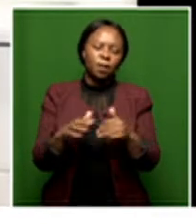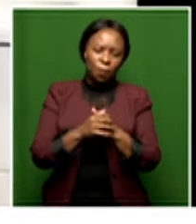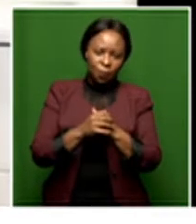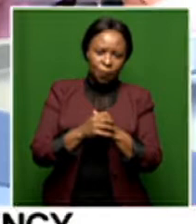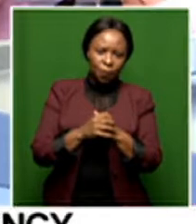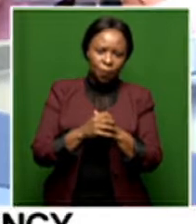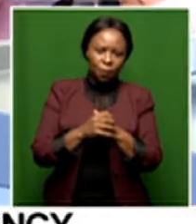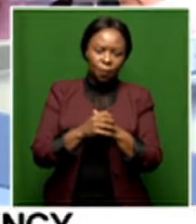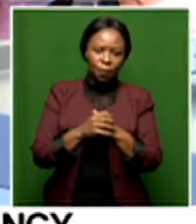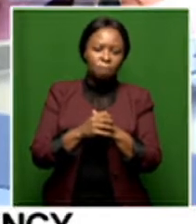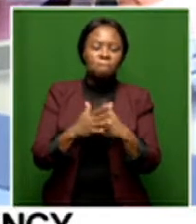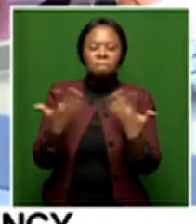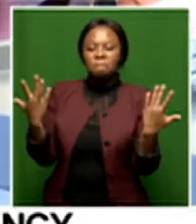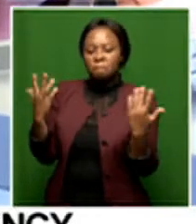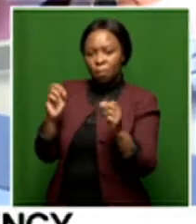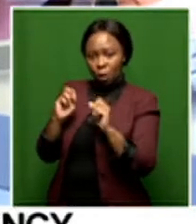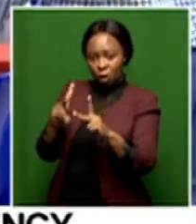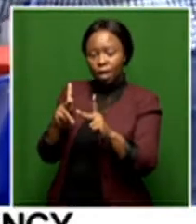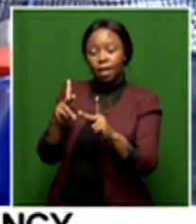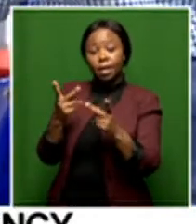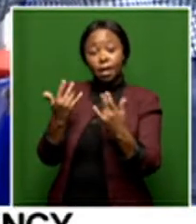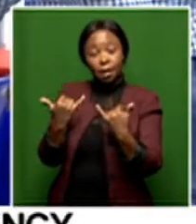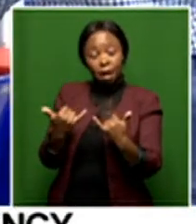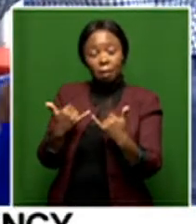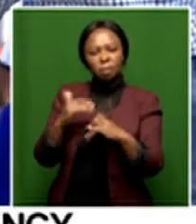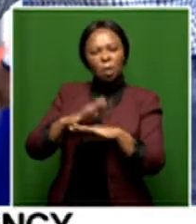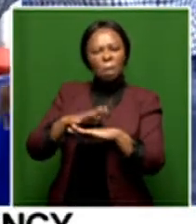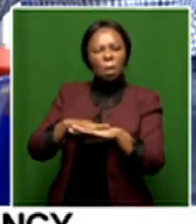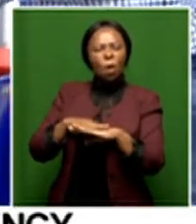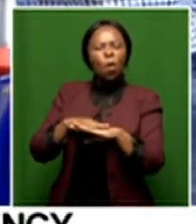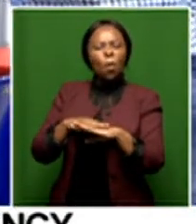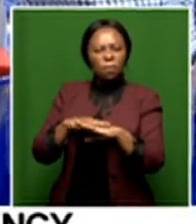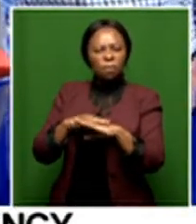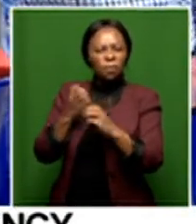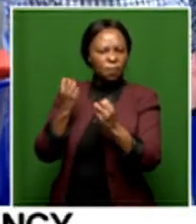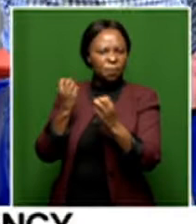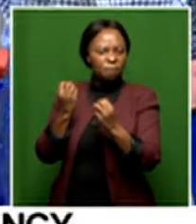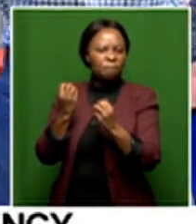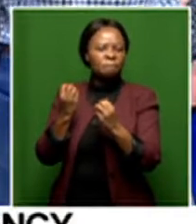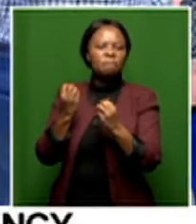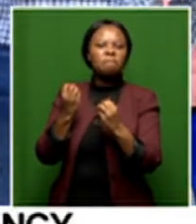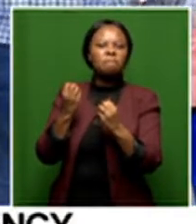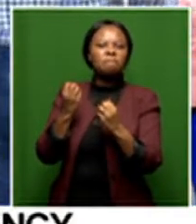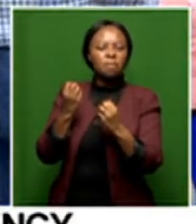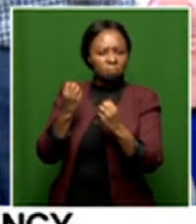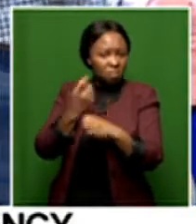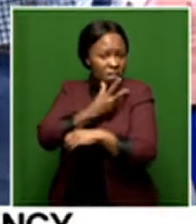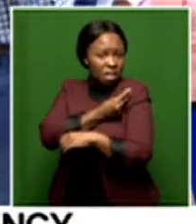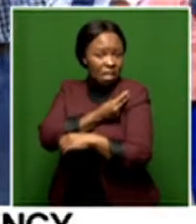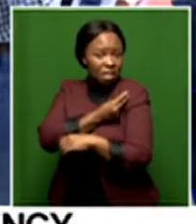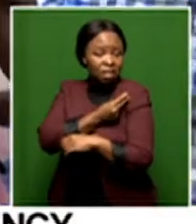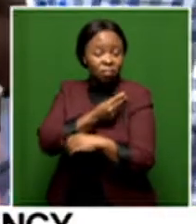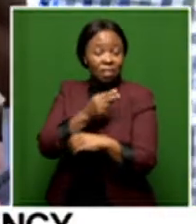All right. I want to talk to, all right, so we've spoken about when we possibly can be getting some vaccines, the